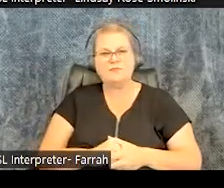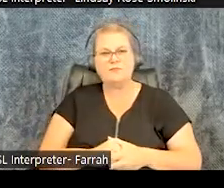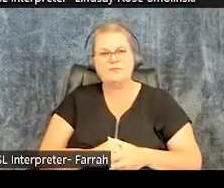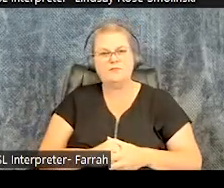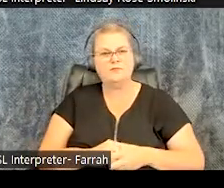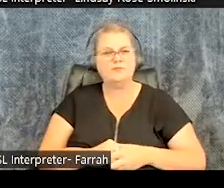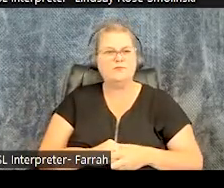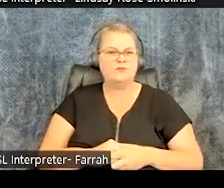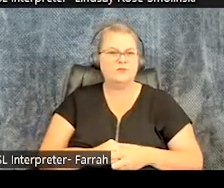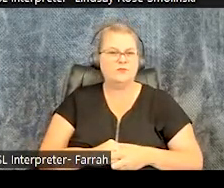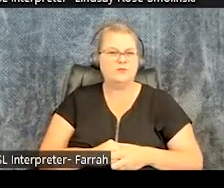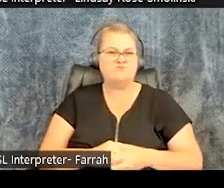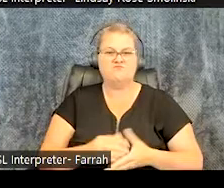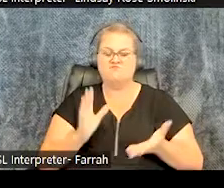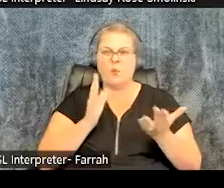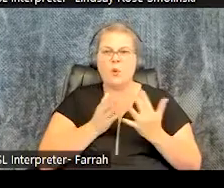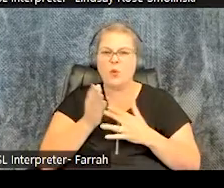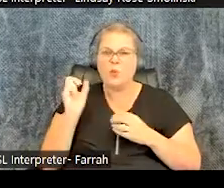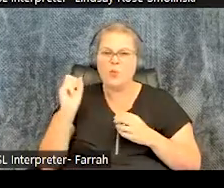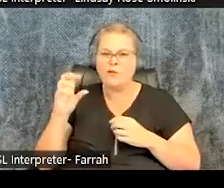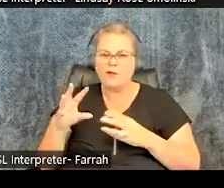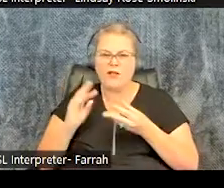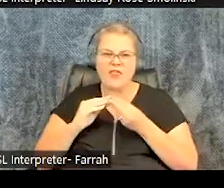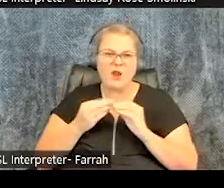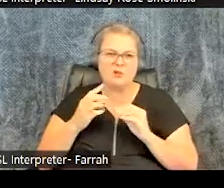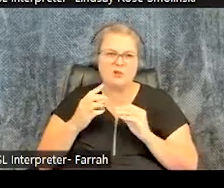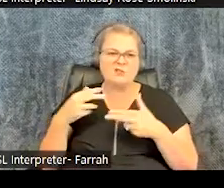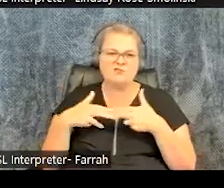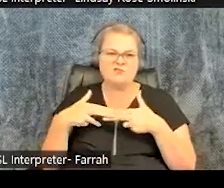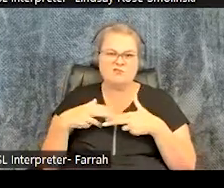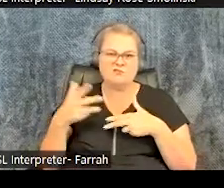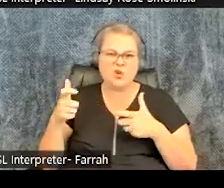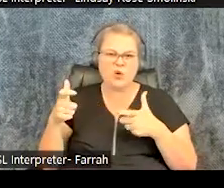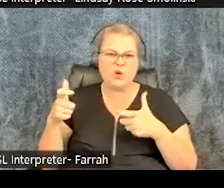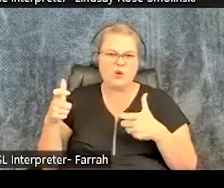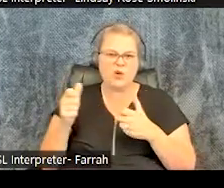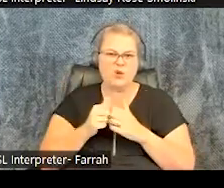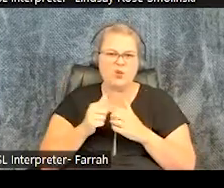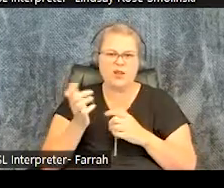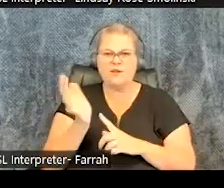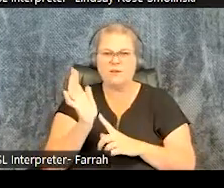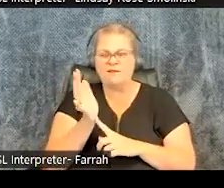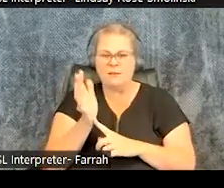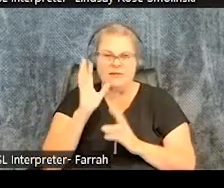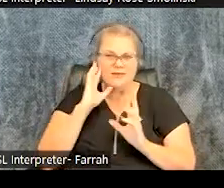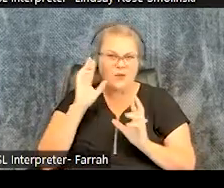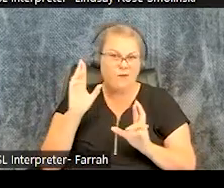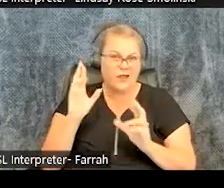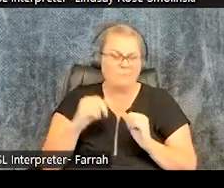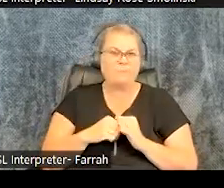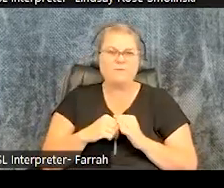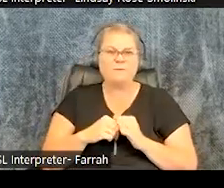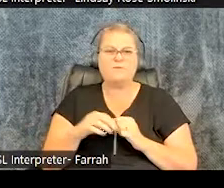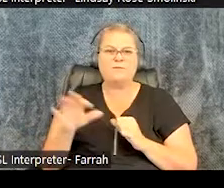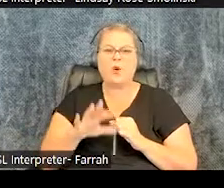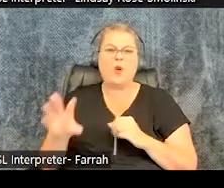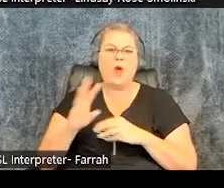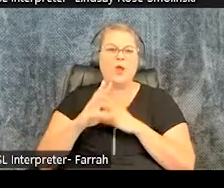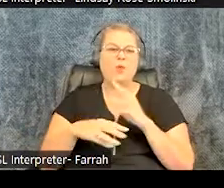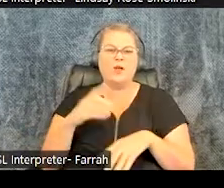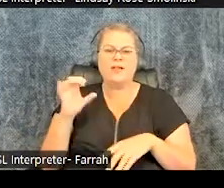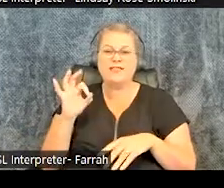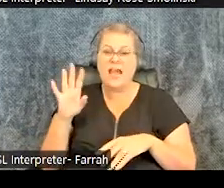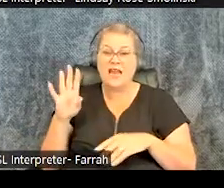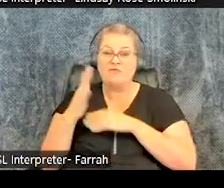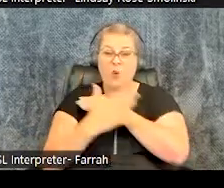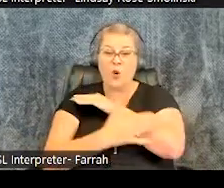So let's just go through the numbers, and I'm going to run through this quickly with our 5 minutes, hopefully. Is around the world, 94 countries